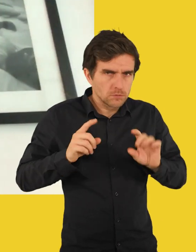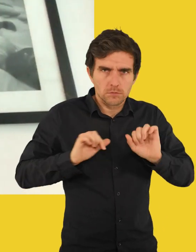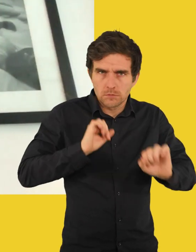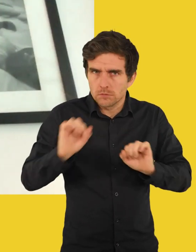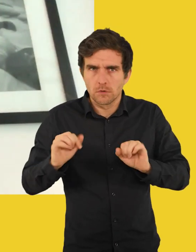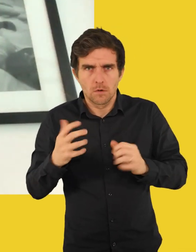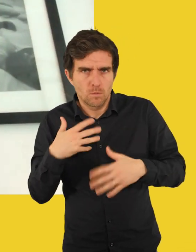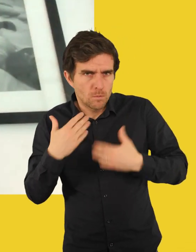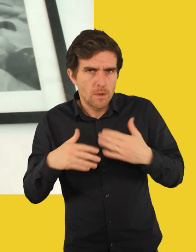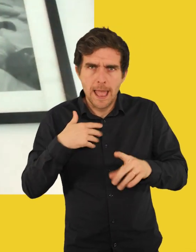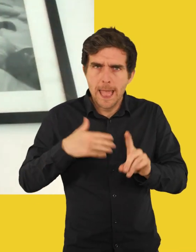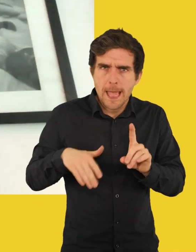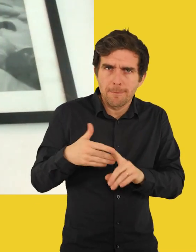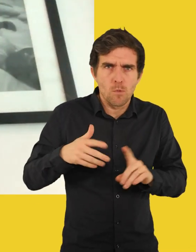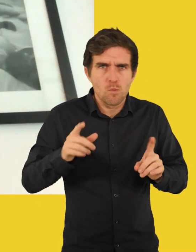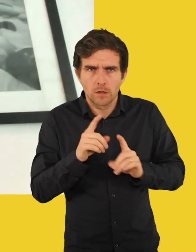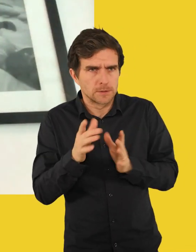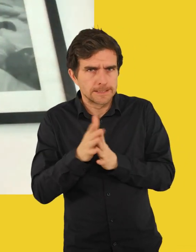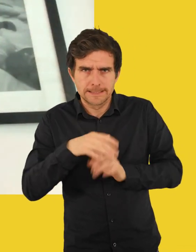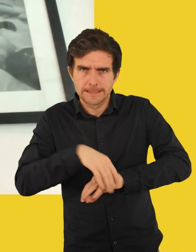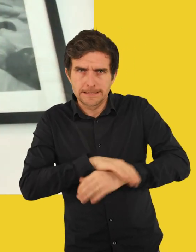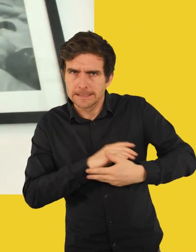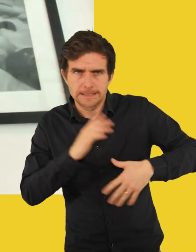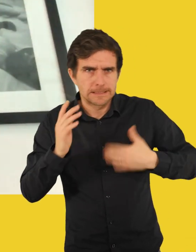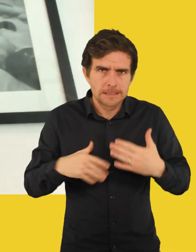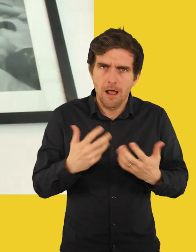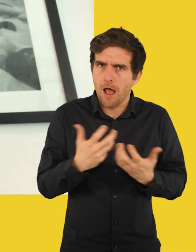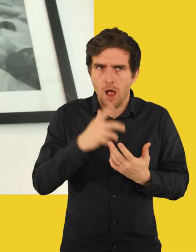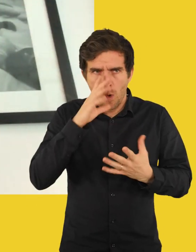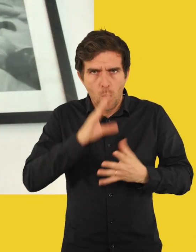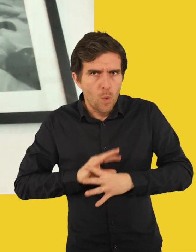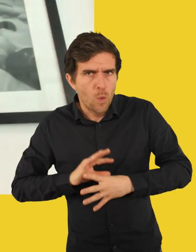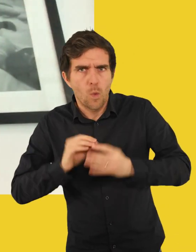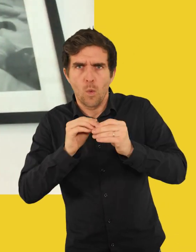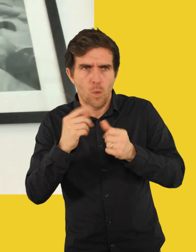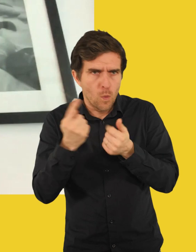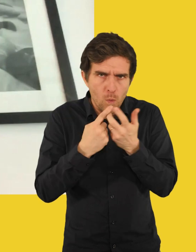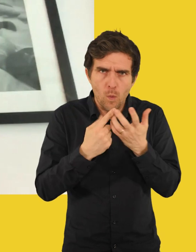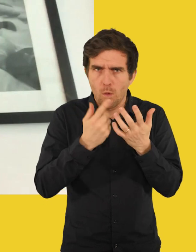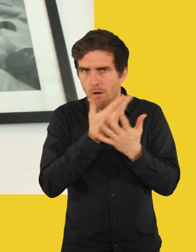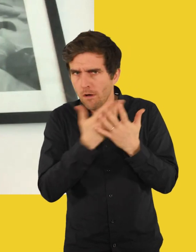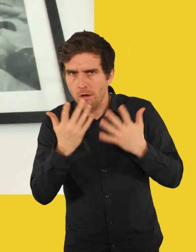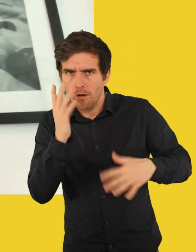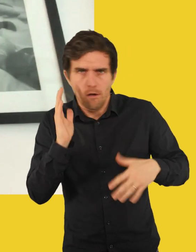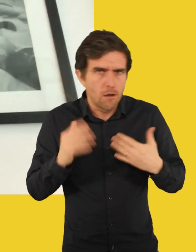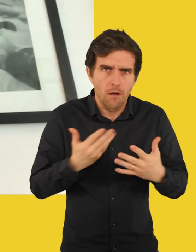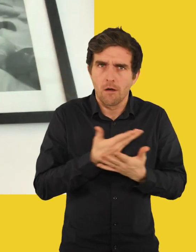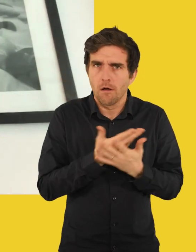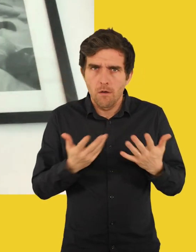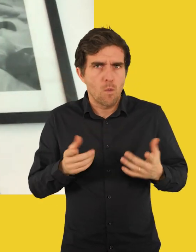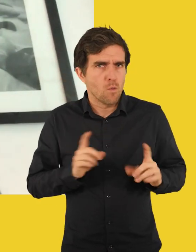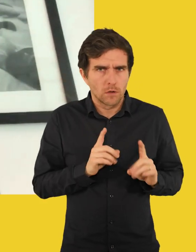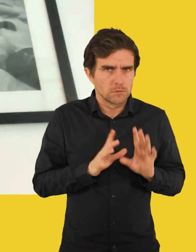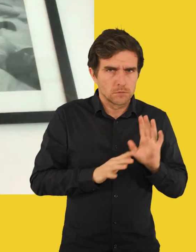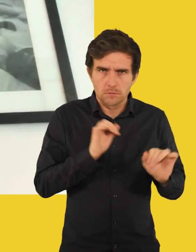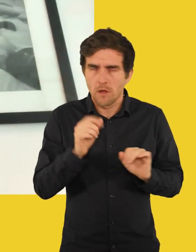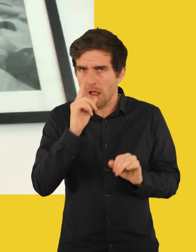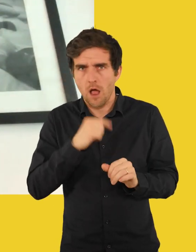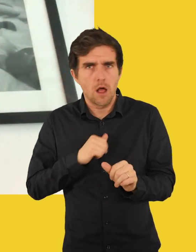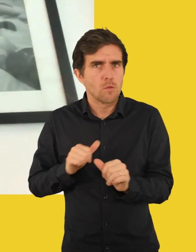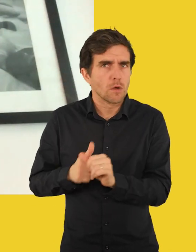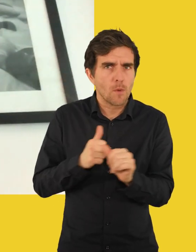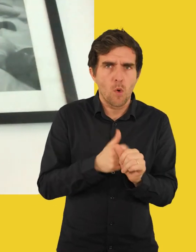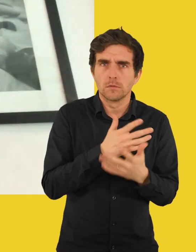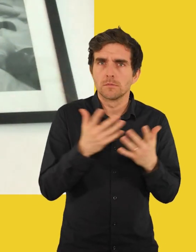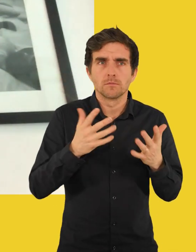to create, what's our aim and our intentions of this event, and how we create it. You know, what are the ways